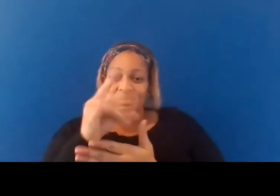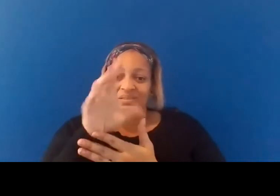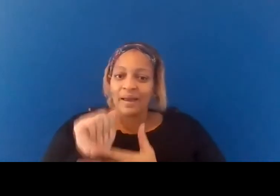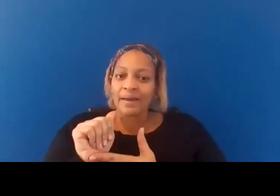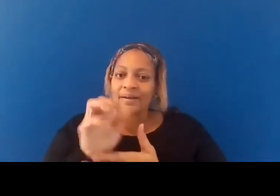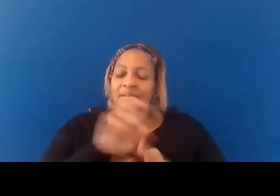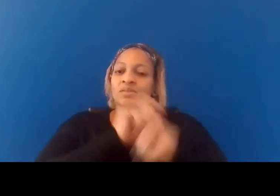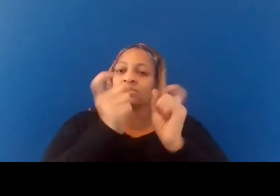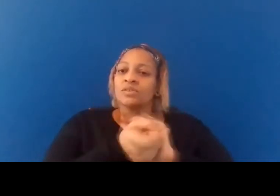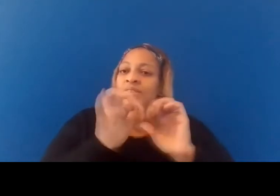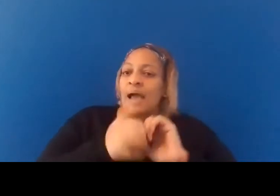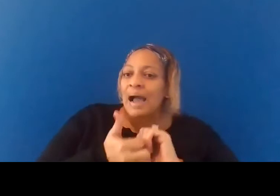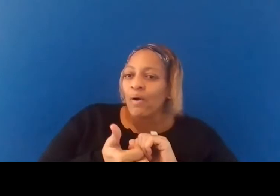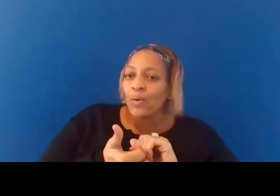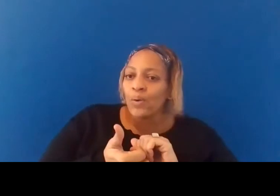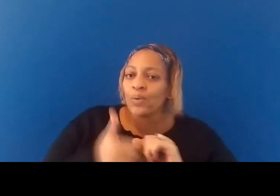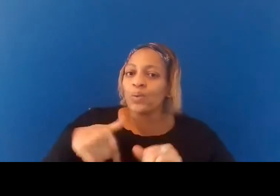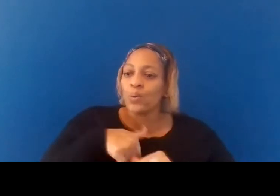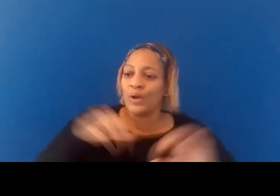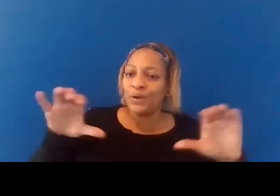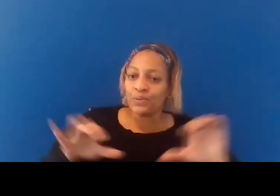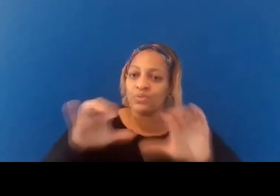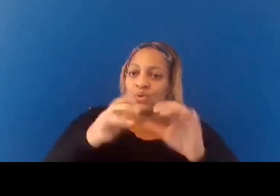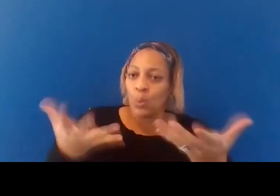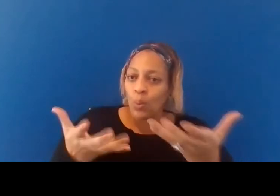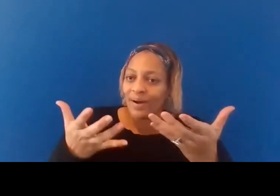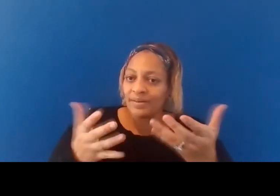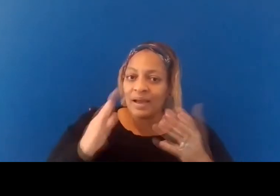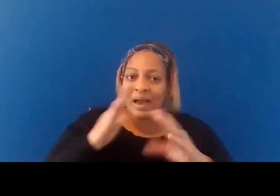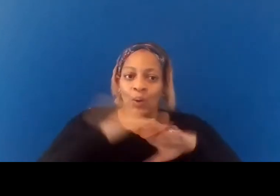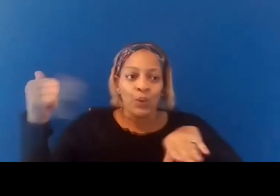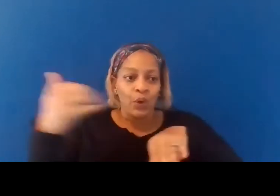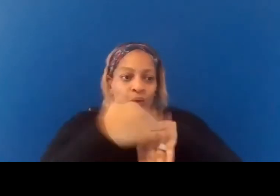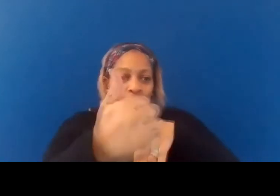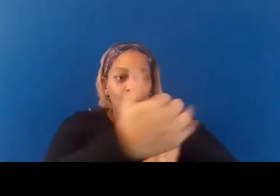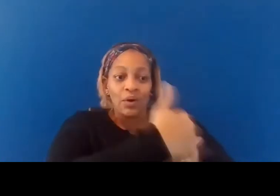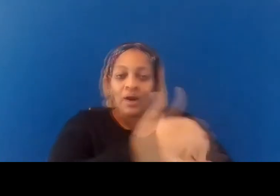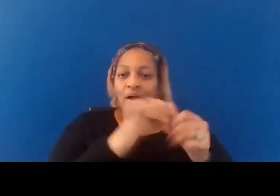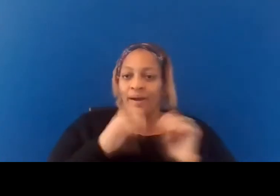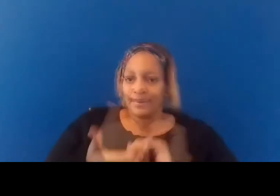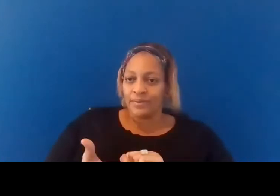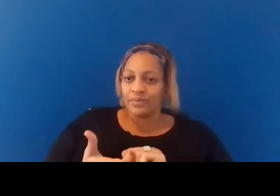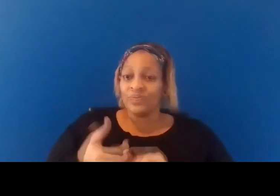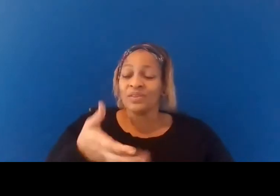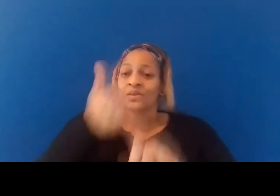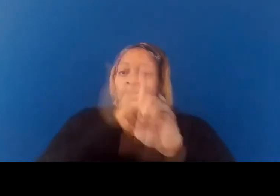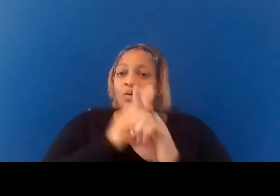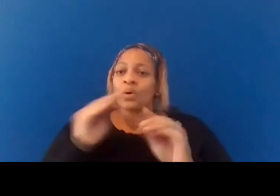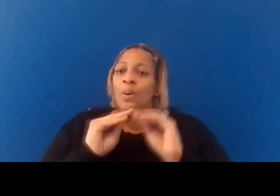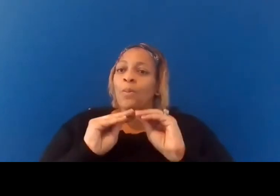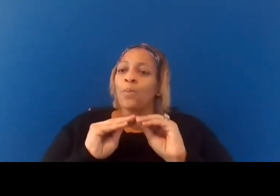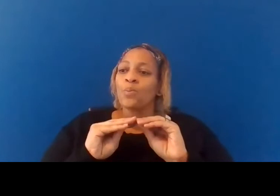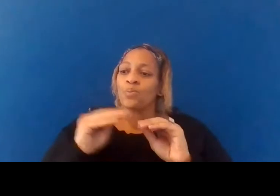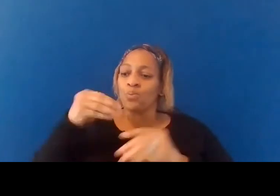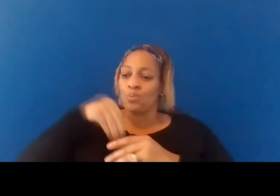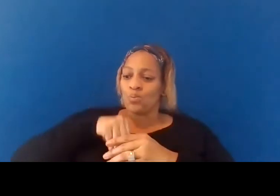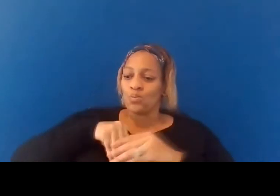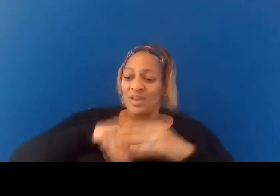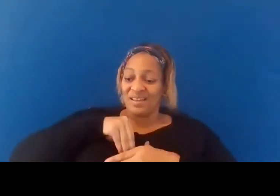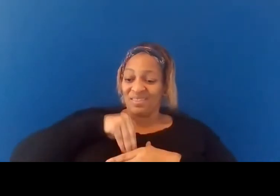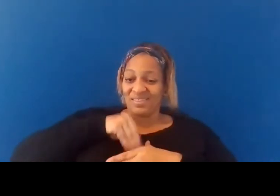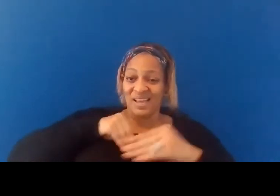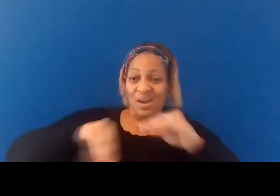do in order for what it, God is moving through us? So as answered